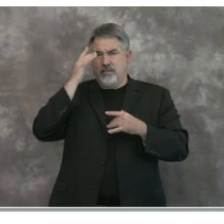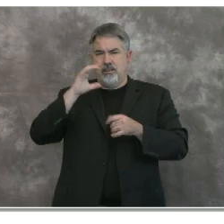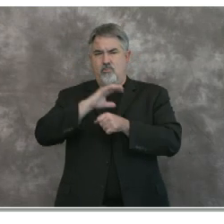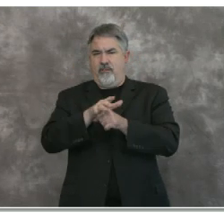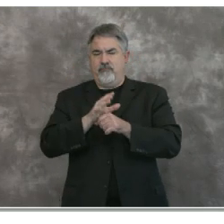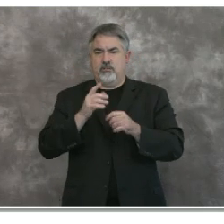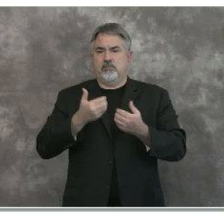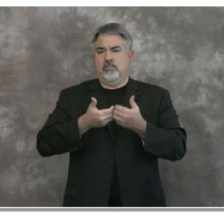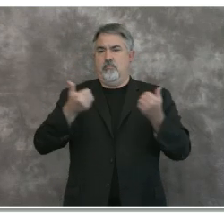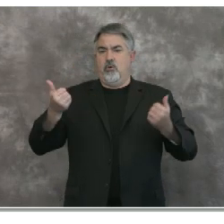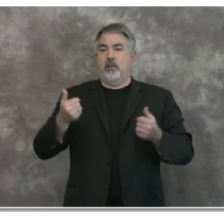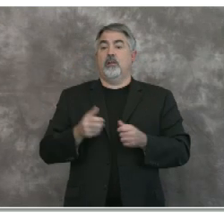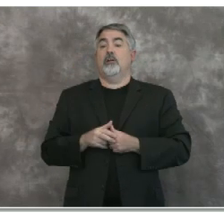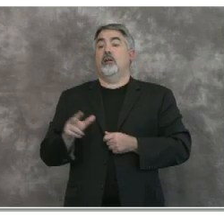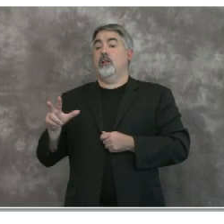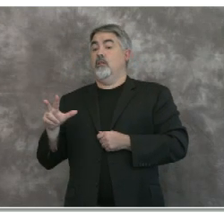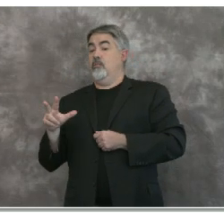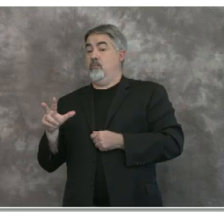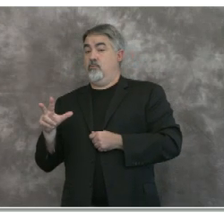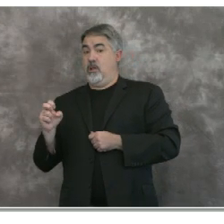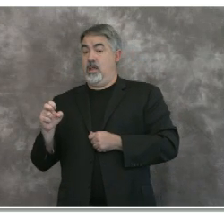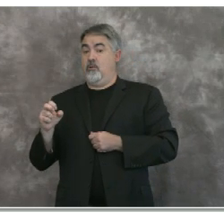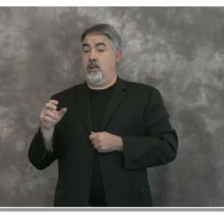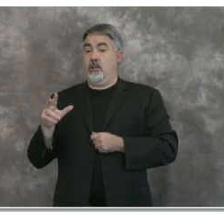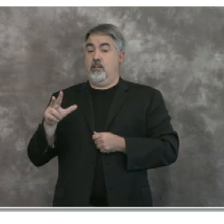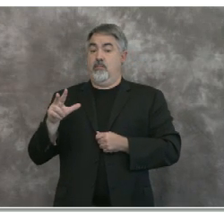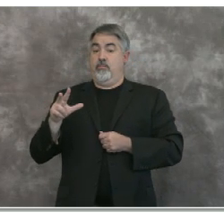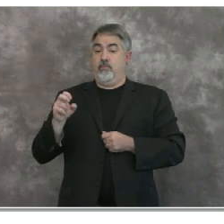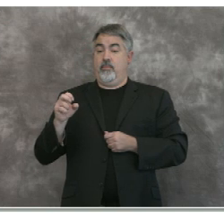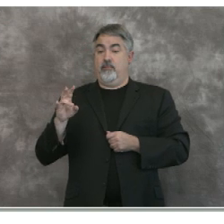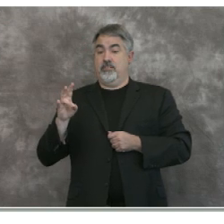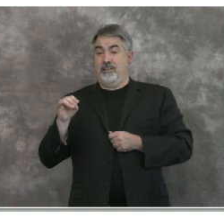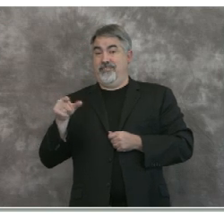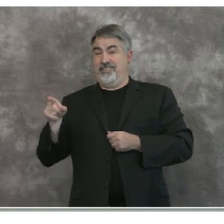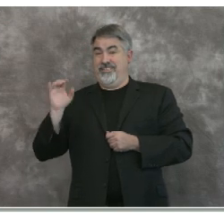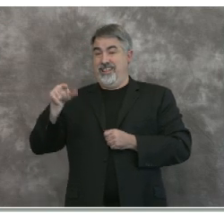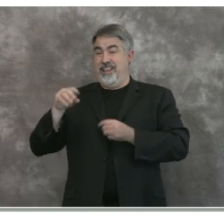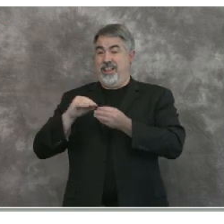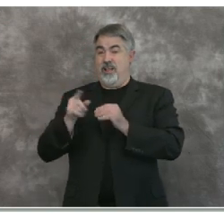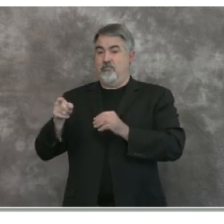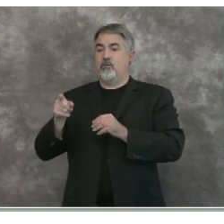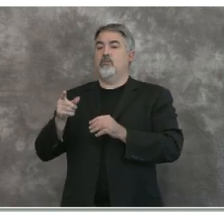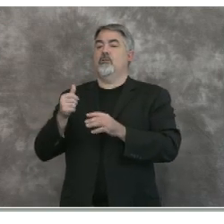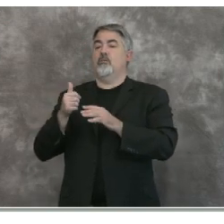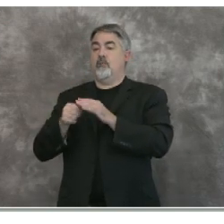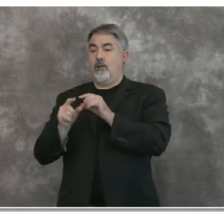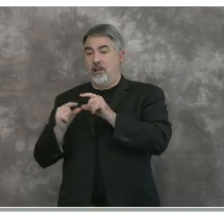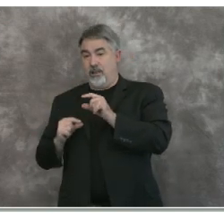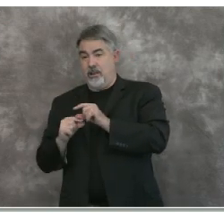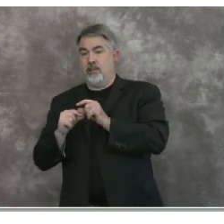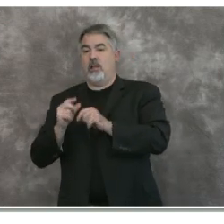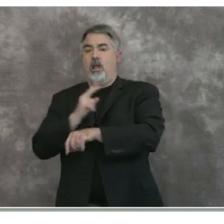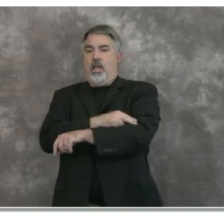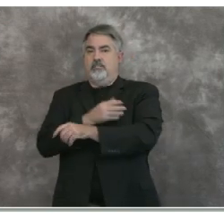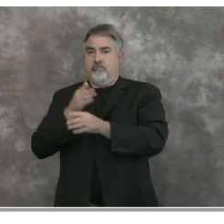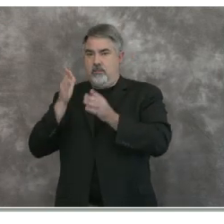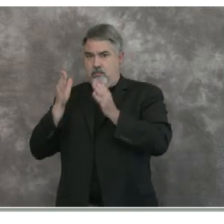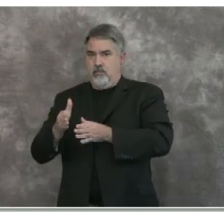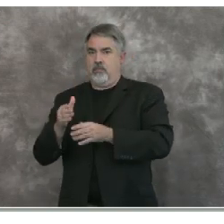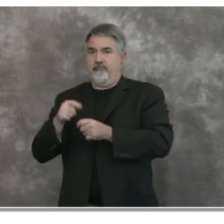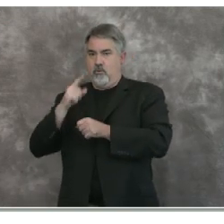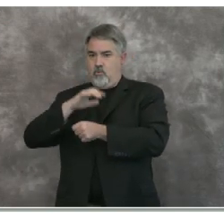380 there is a part of 3,870, and you see that under the total hospital bed system capacity for our